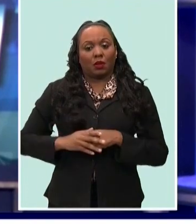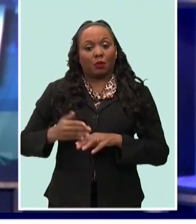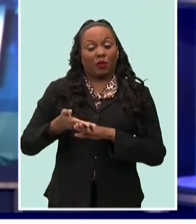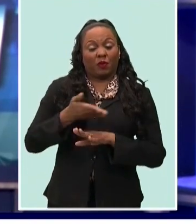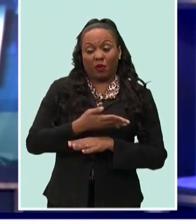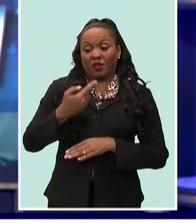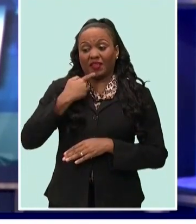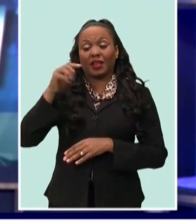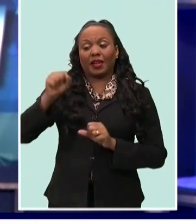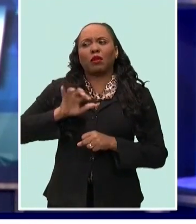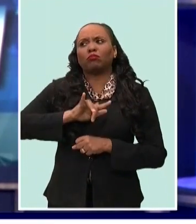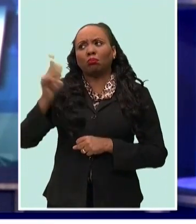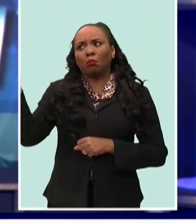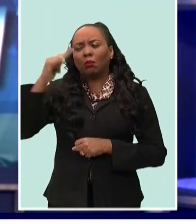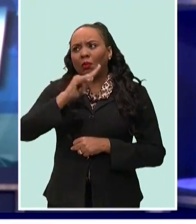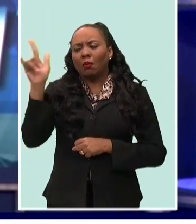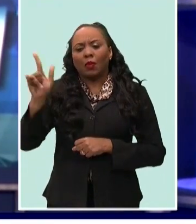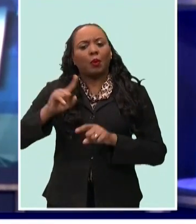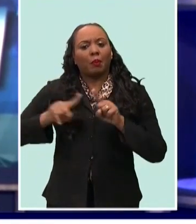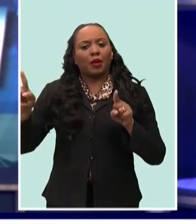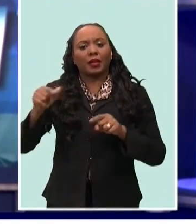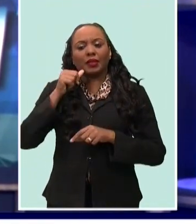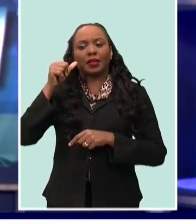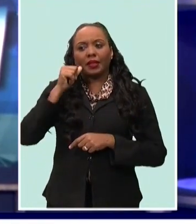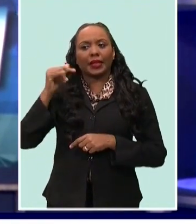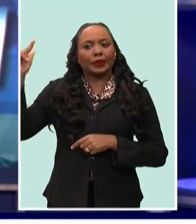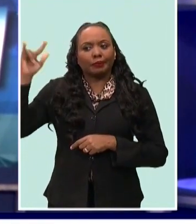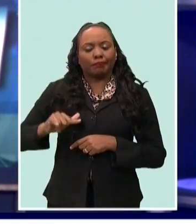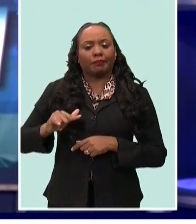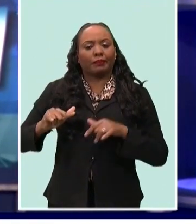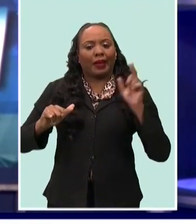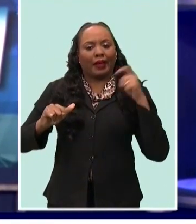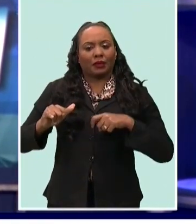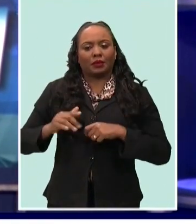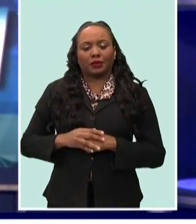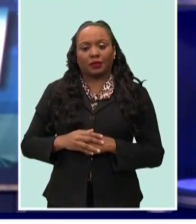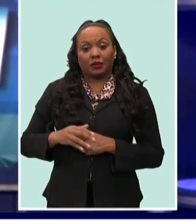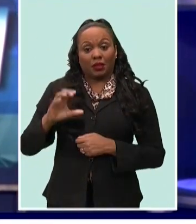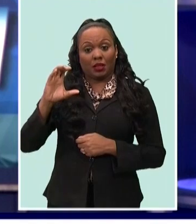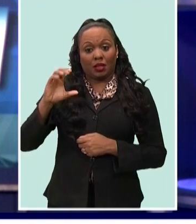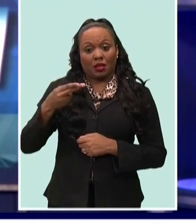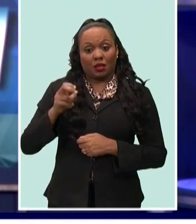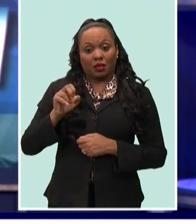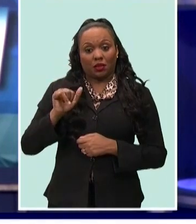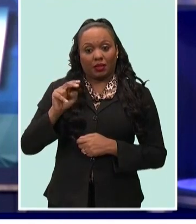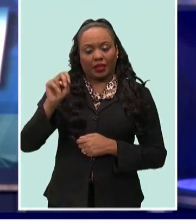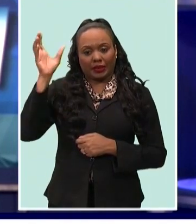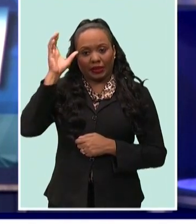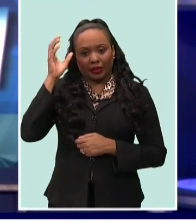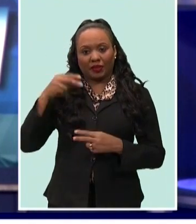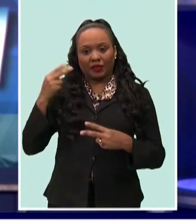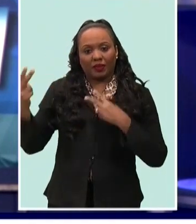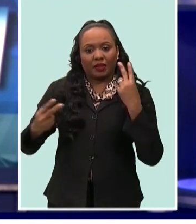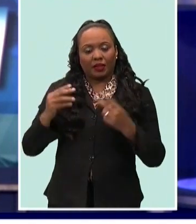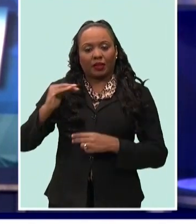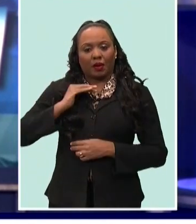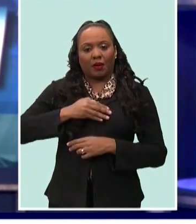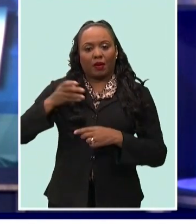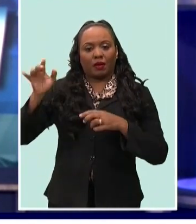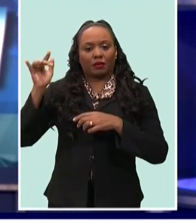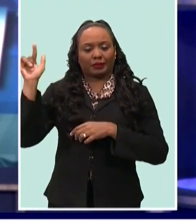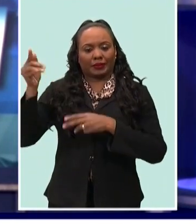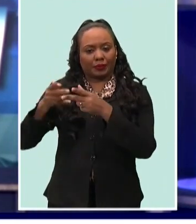a deadly crash in Ethiopia. Shane Jones visited the Grantley Adams International Airport today to assess the